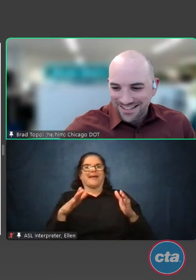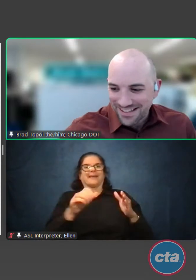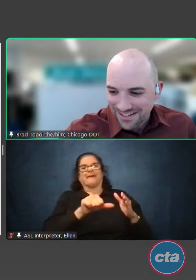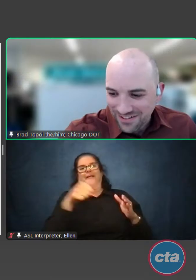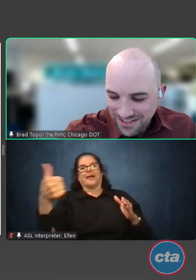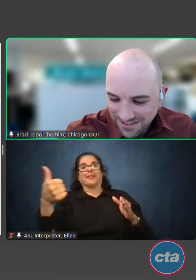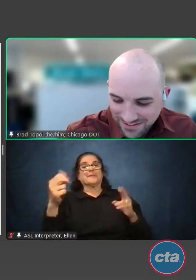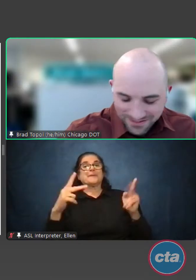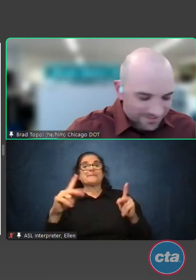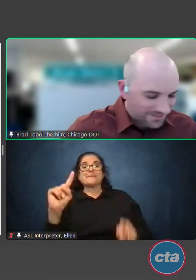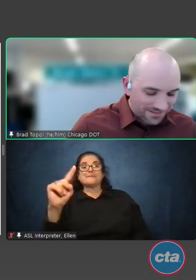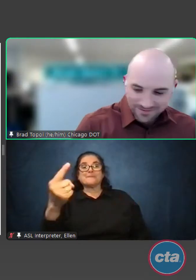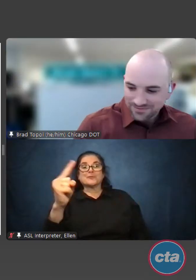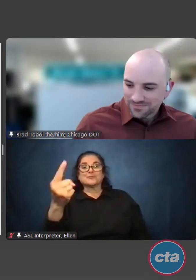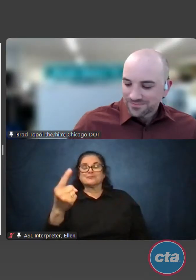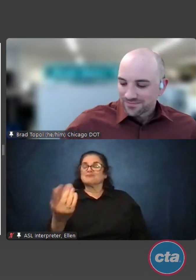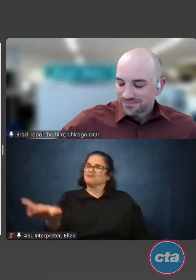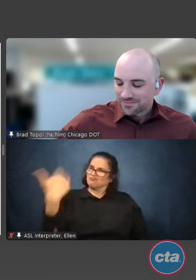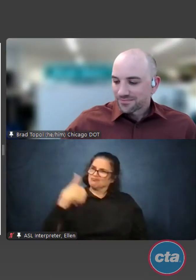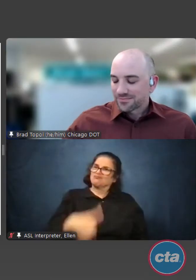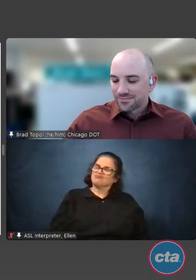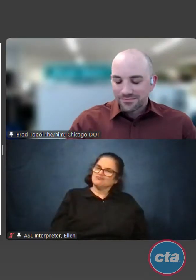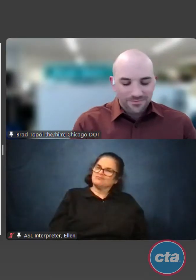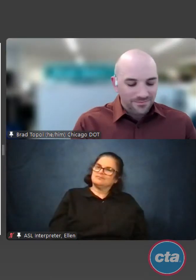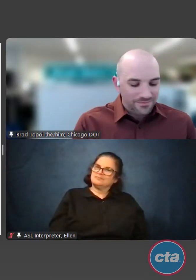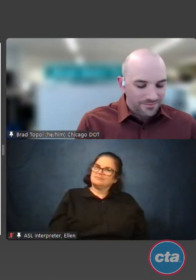go first. Yeah, great.